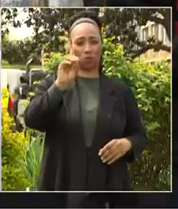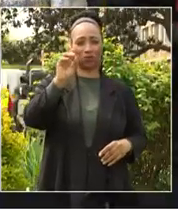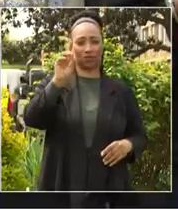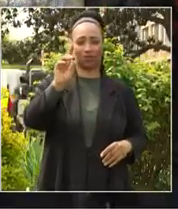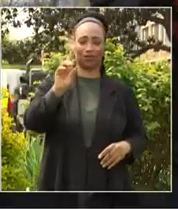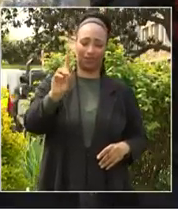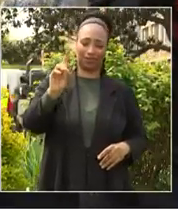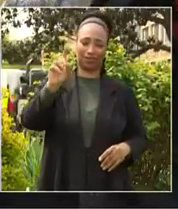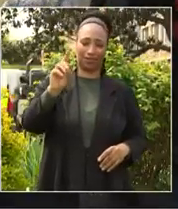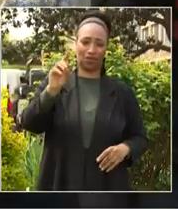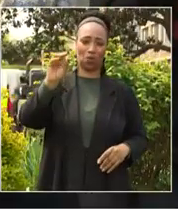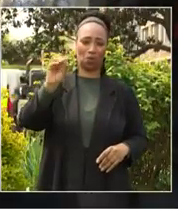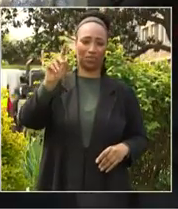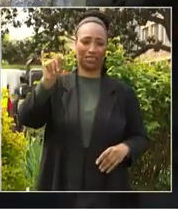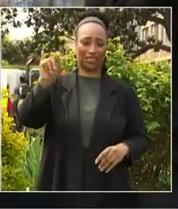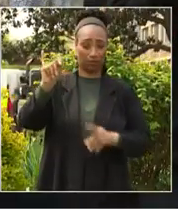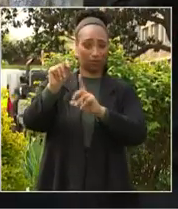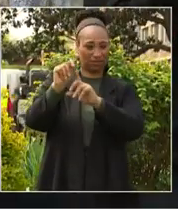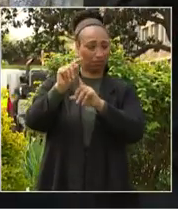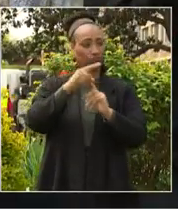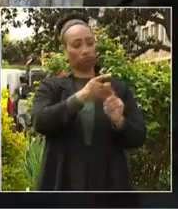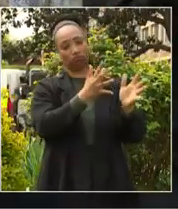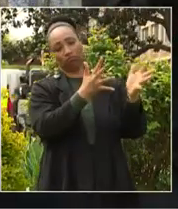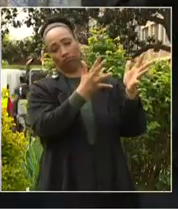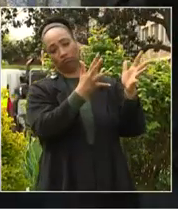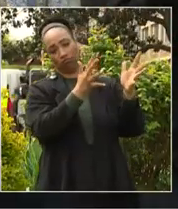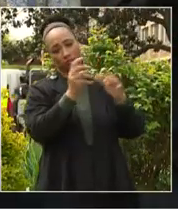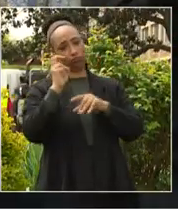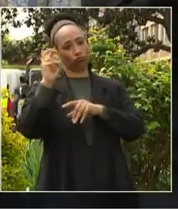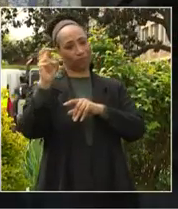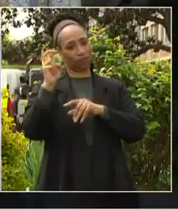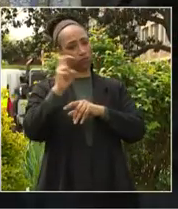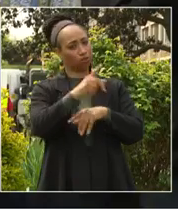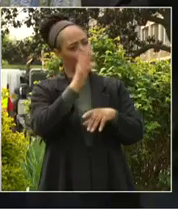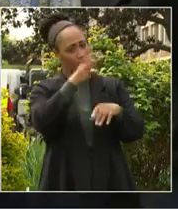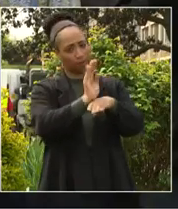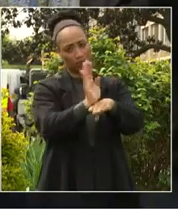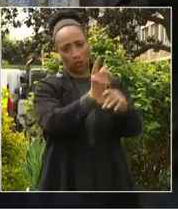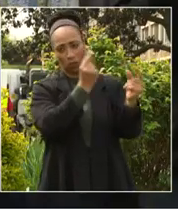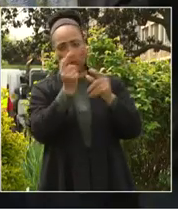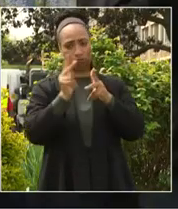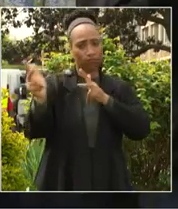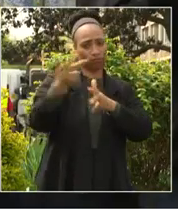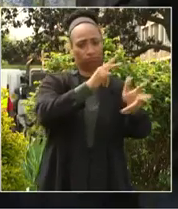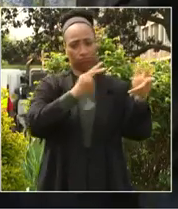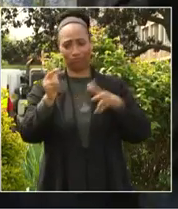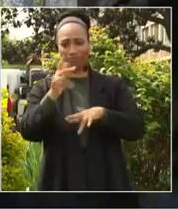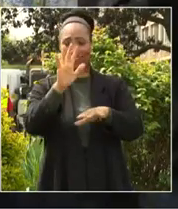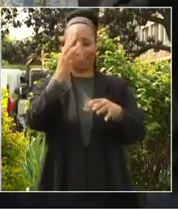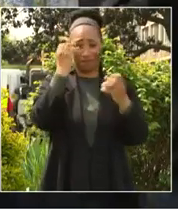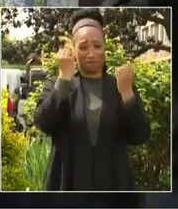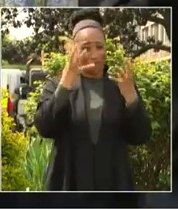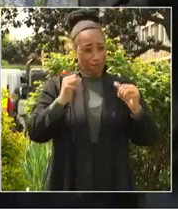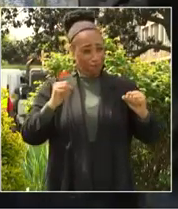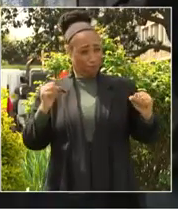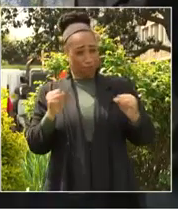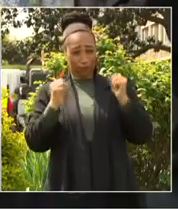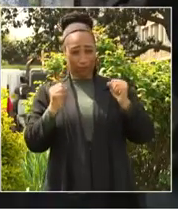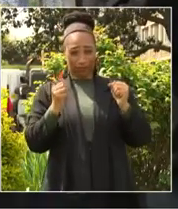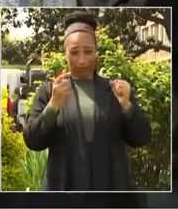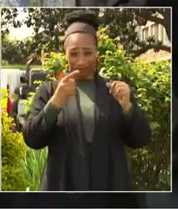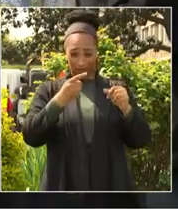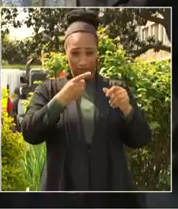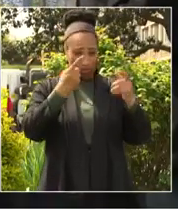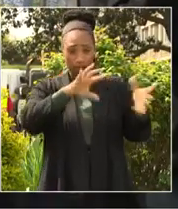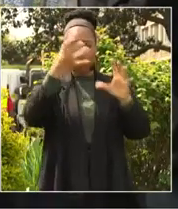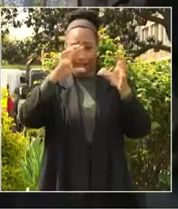D.Dot is very busy, as I mentioned, fixing the damage that the winter caused. And this year, they are expanding